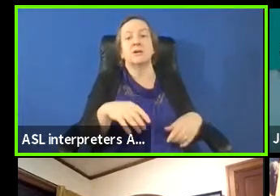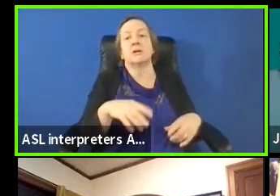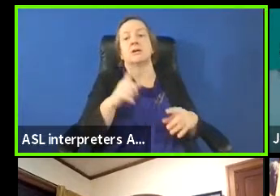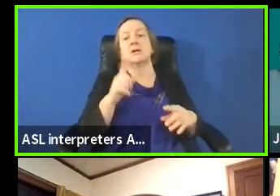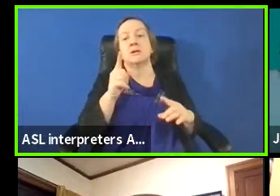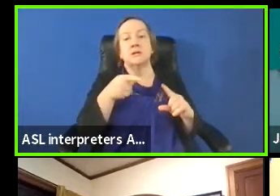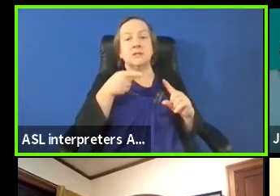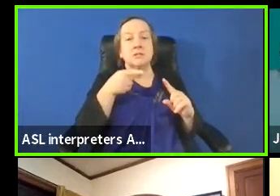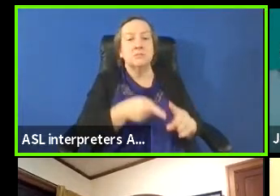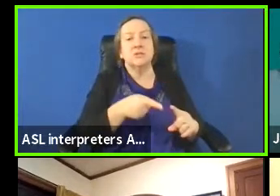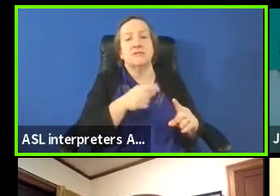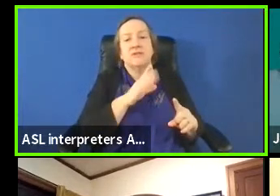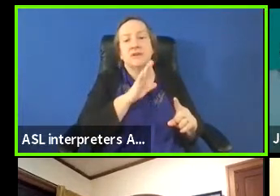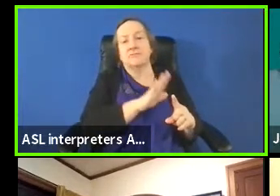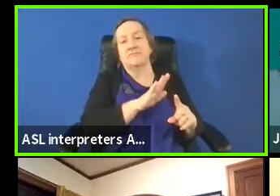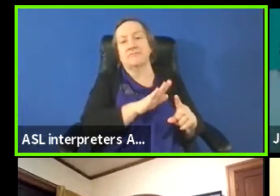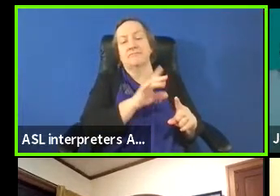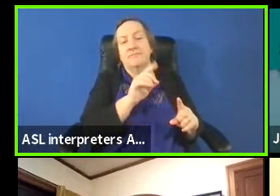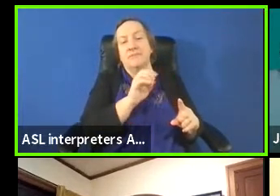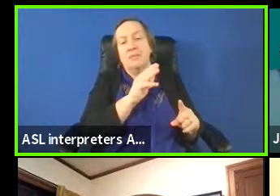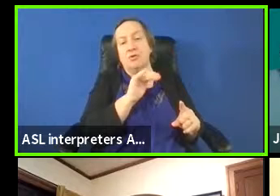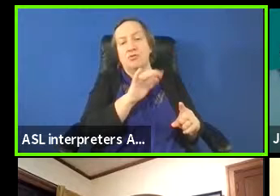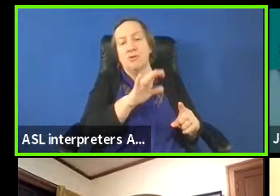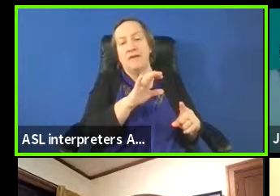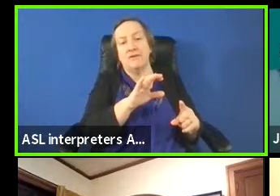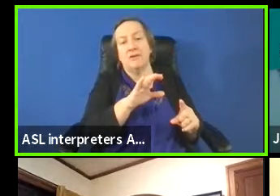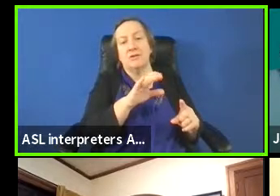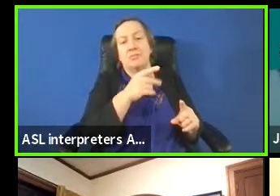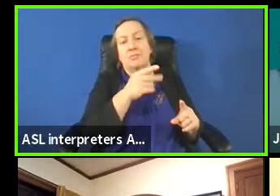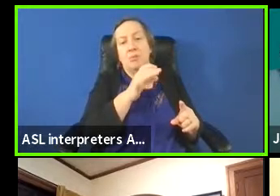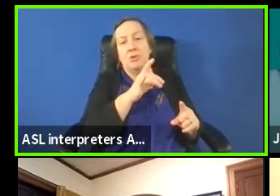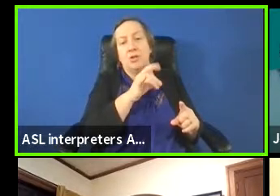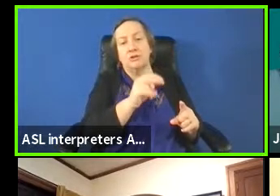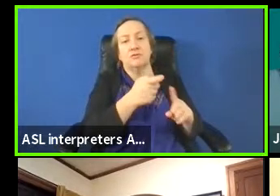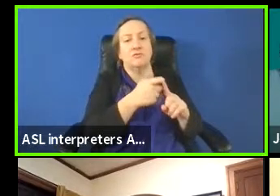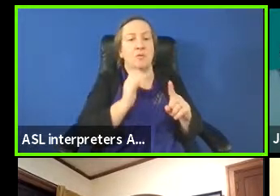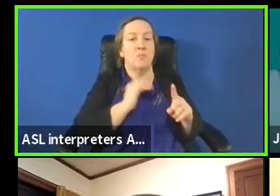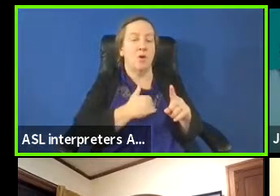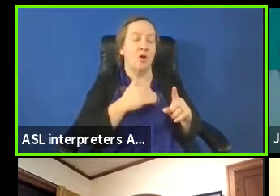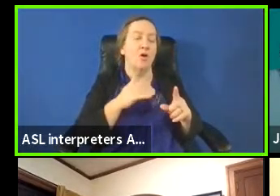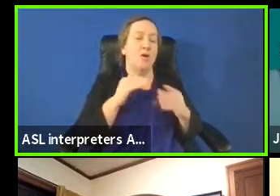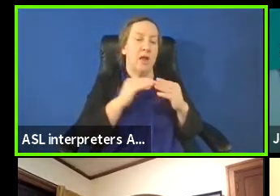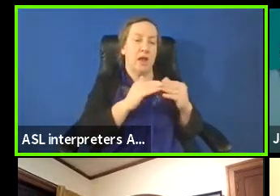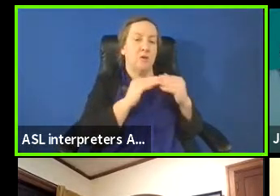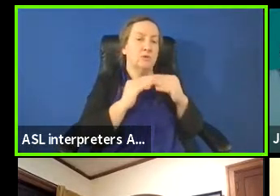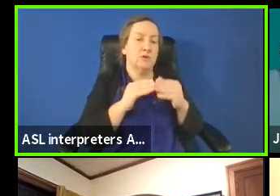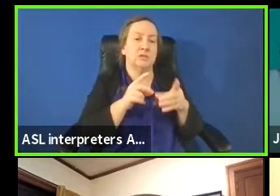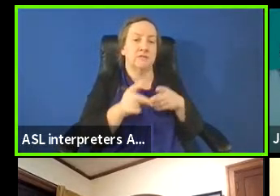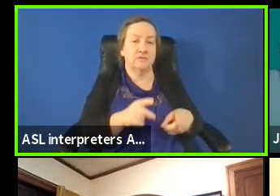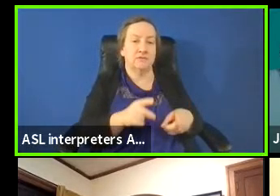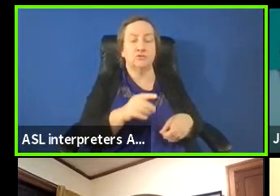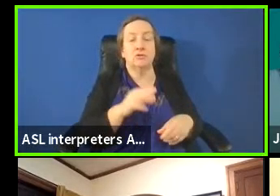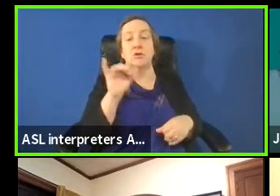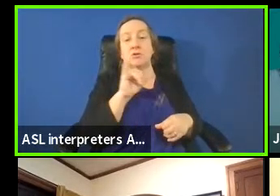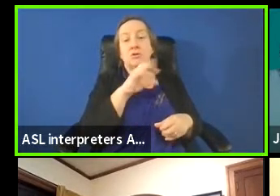specific demographic populations according to our equity definition. Also looking at within